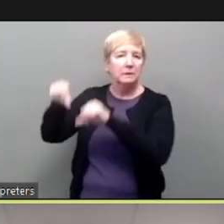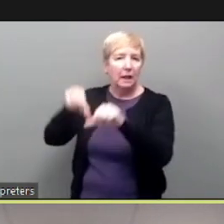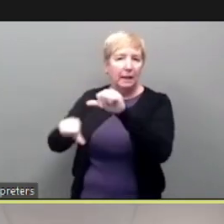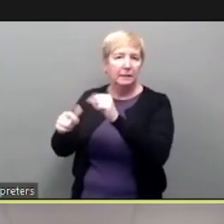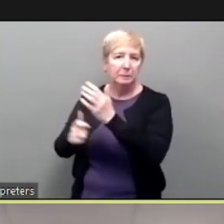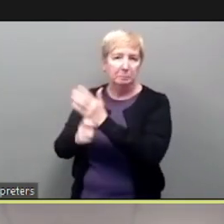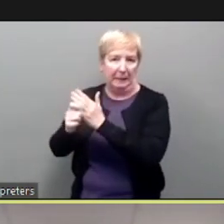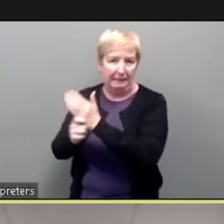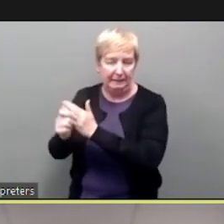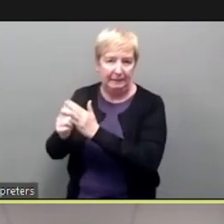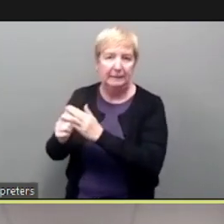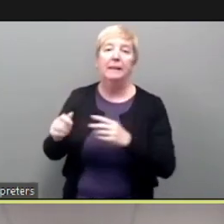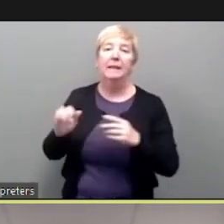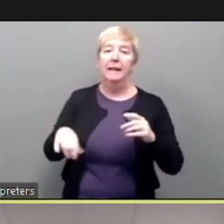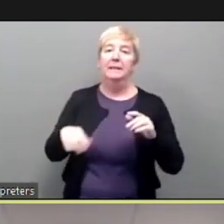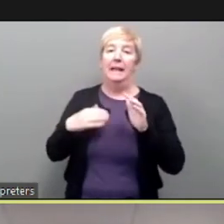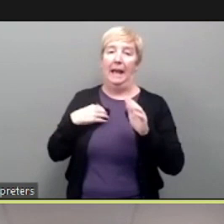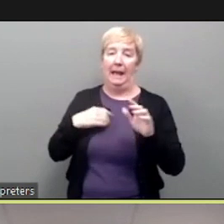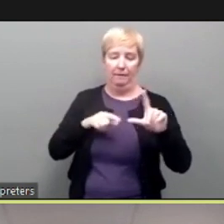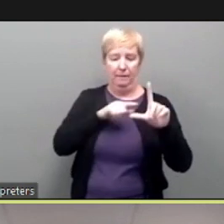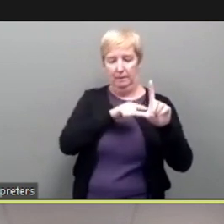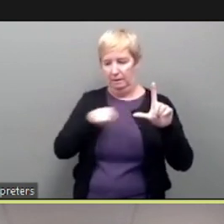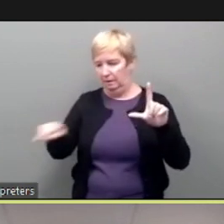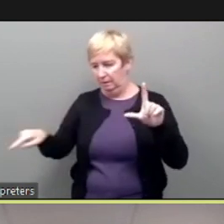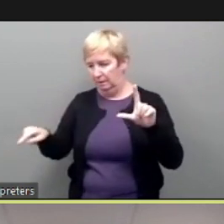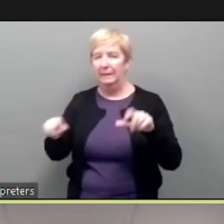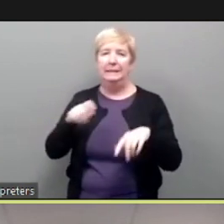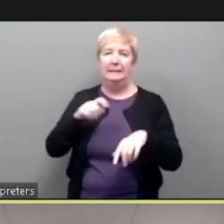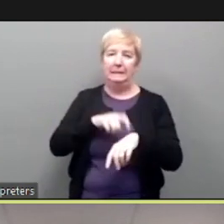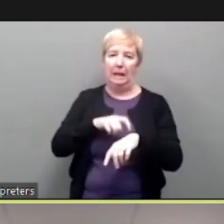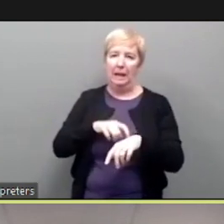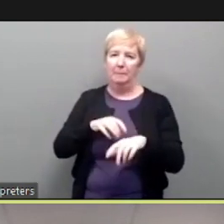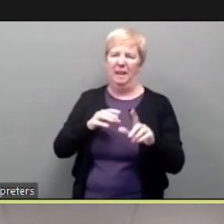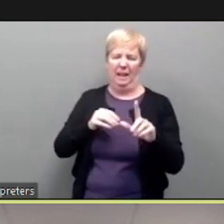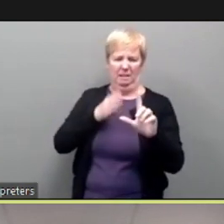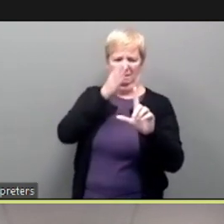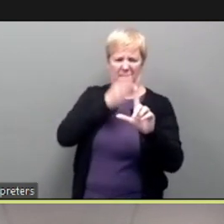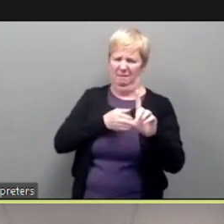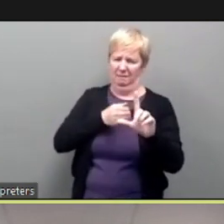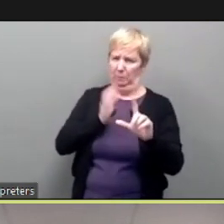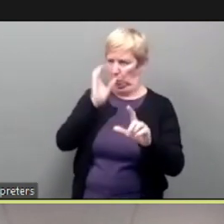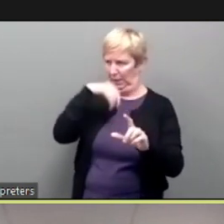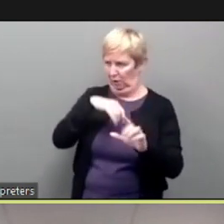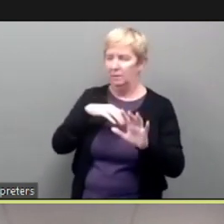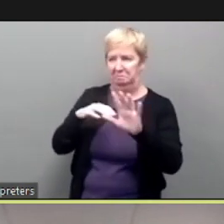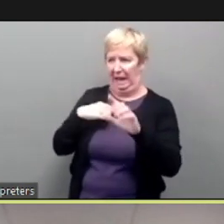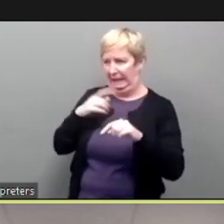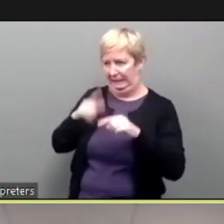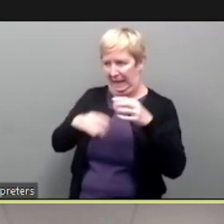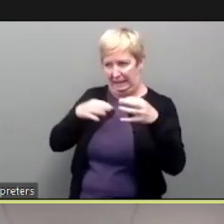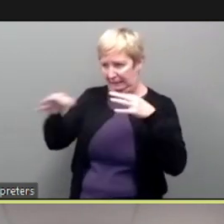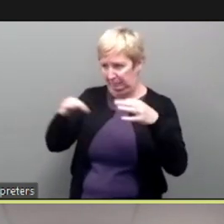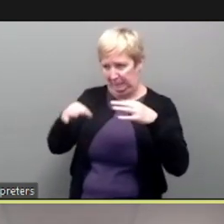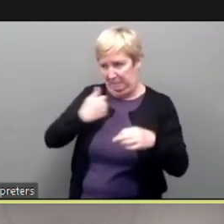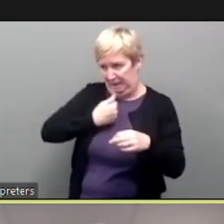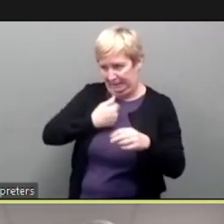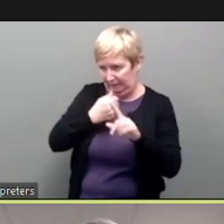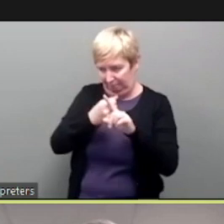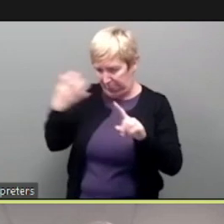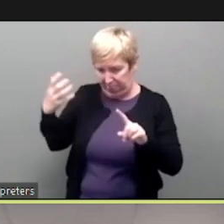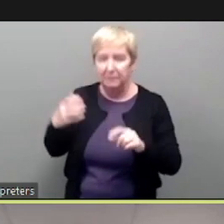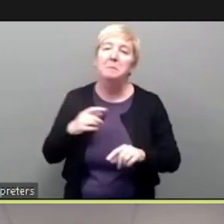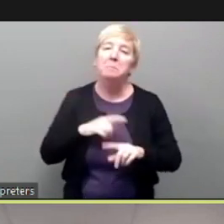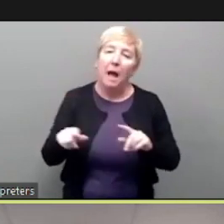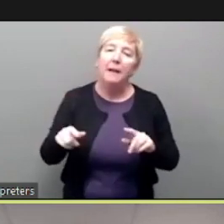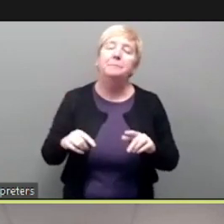time dependent, and it's a really weird y-axis. And so I probably can't explain it effectively. I would just say